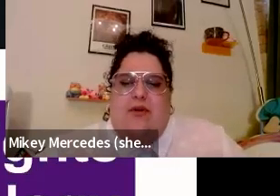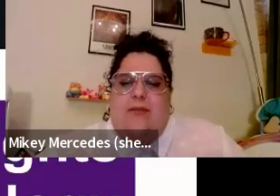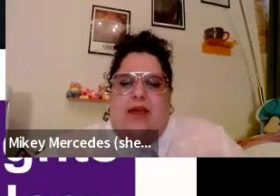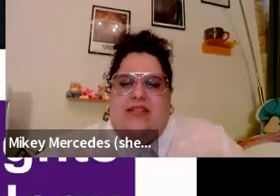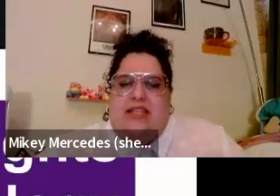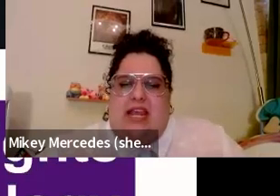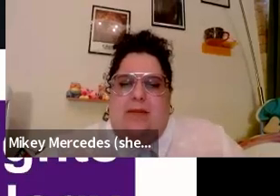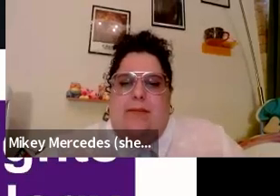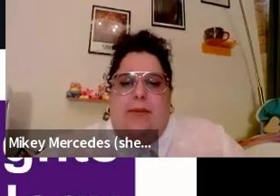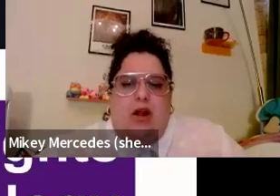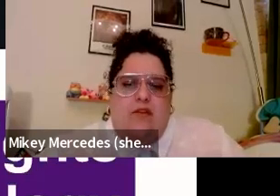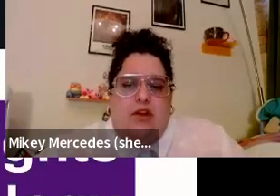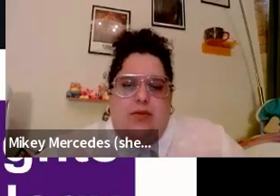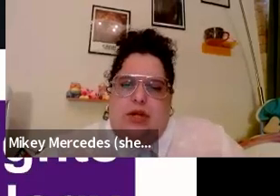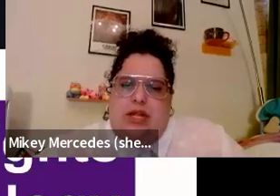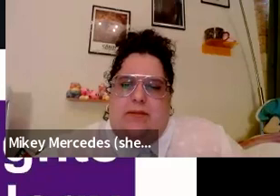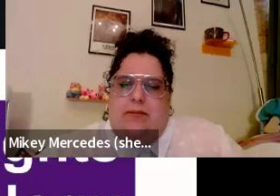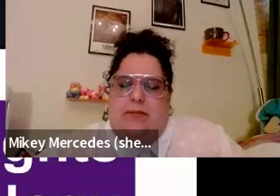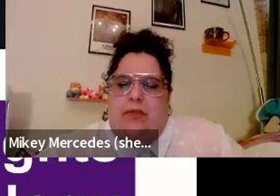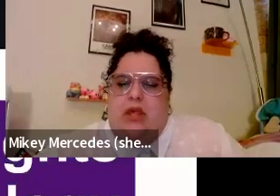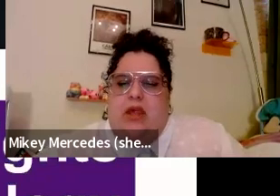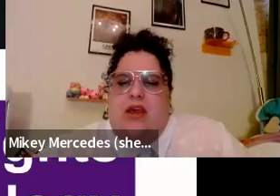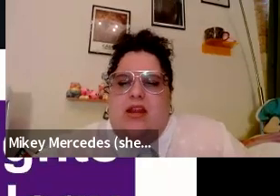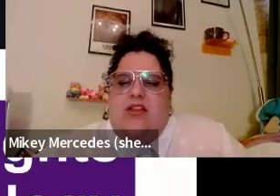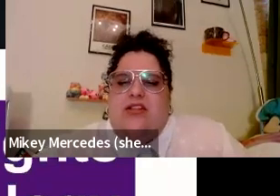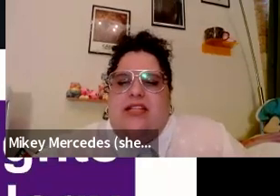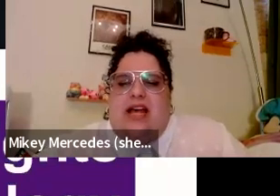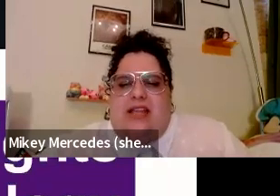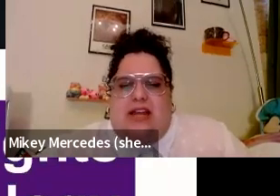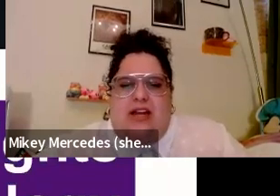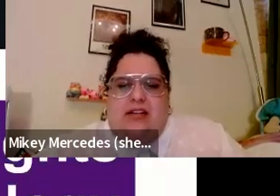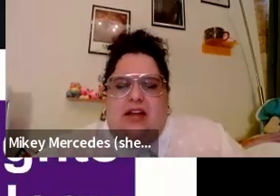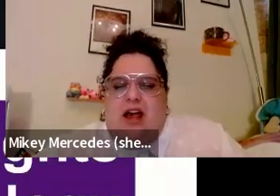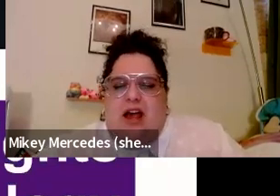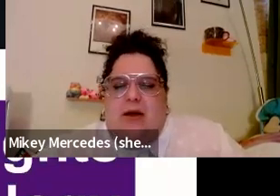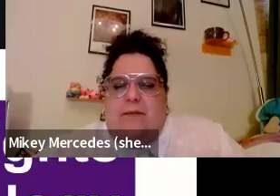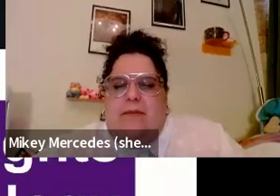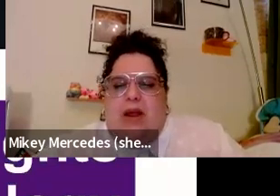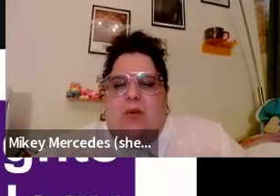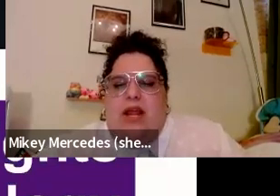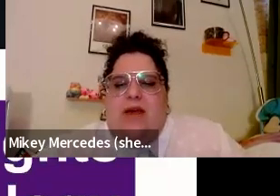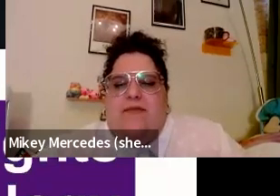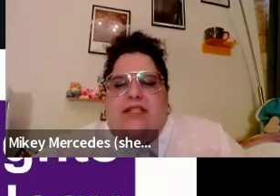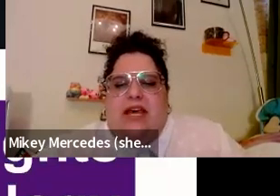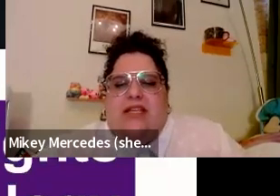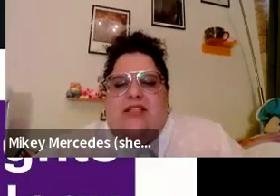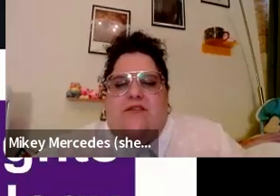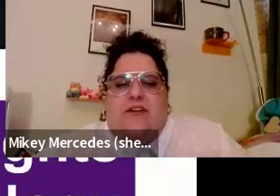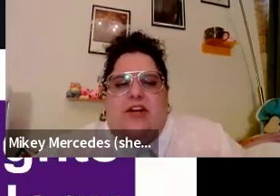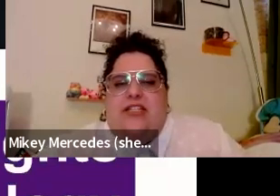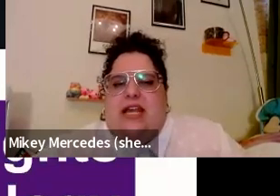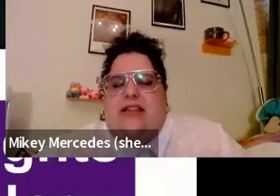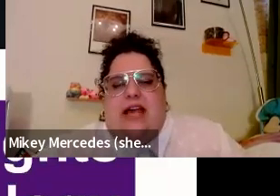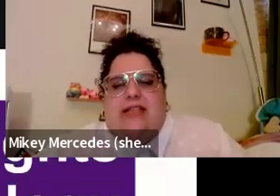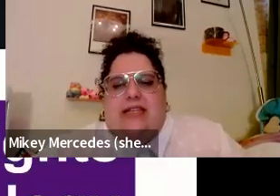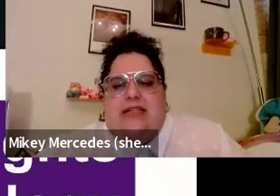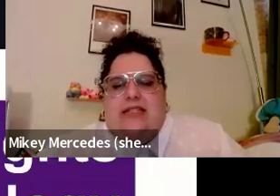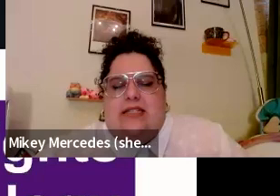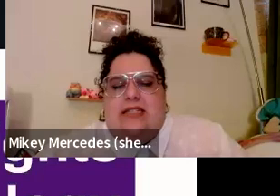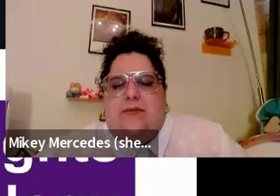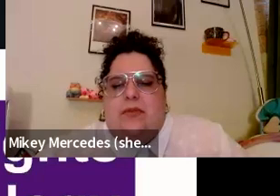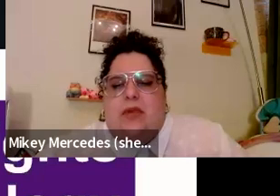being discriminated against and the emotional, mental, and physical tolls of that for almost 7 hours. In